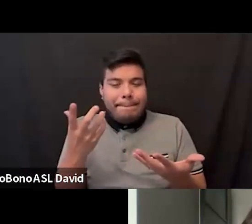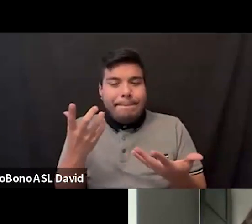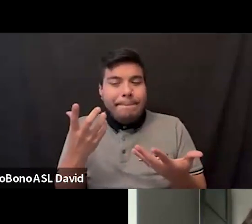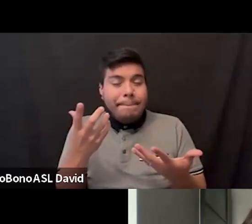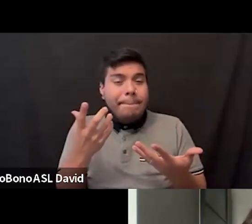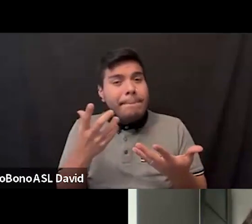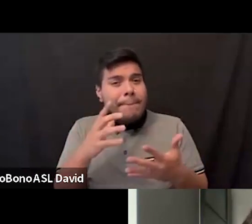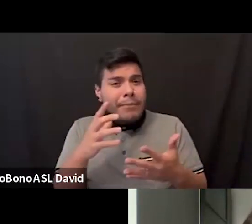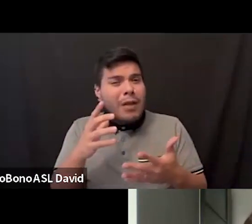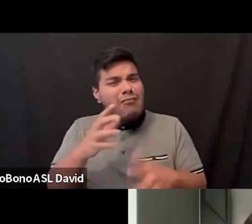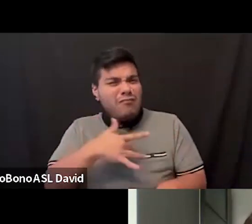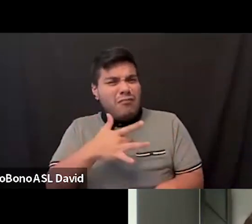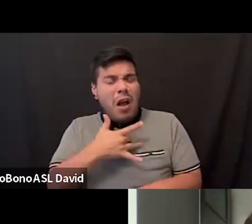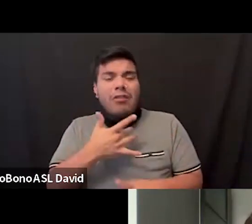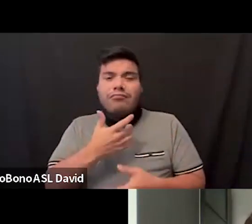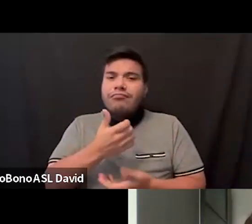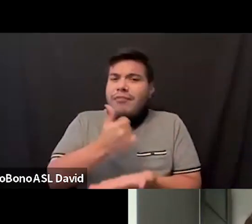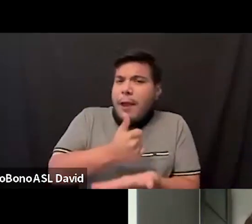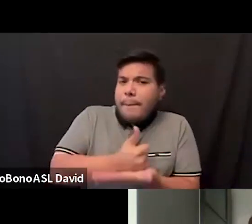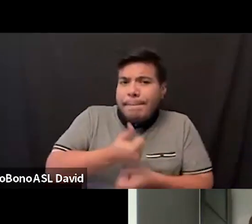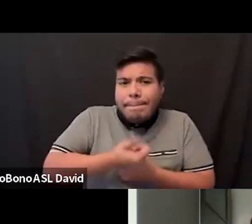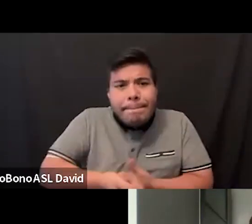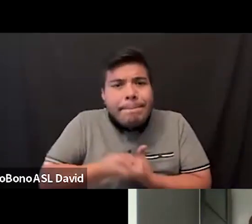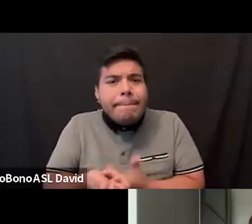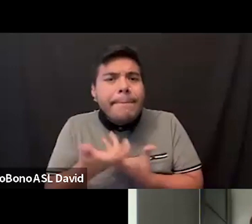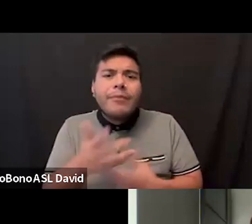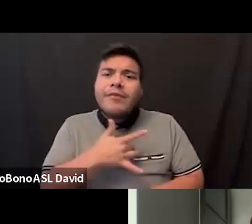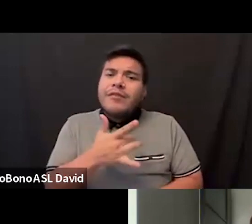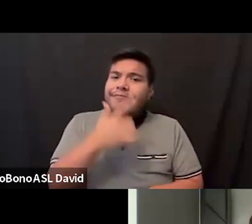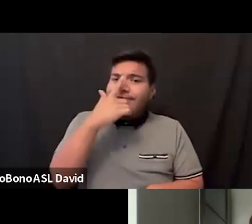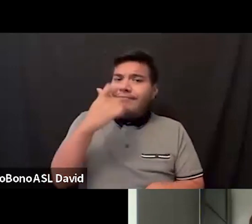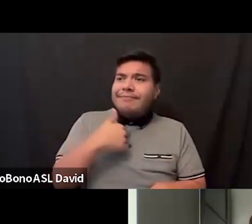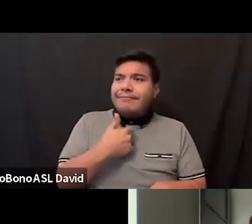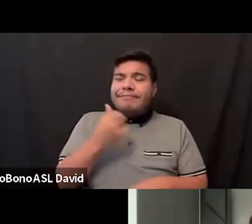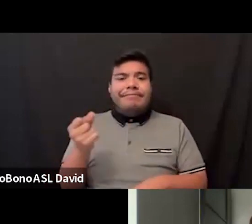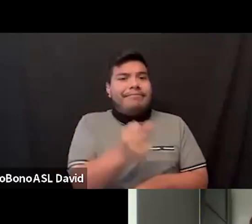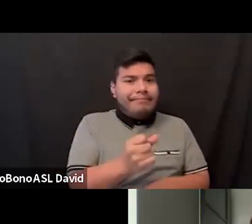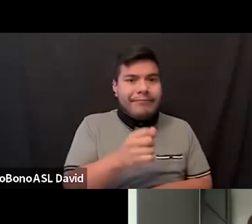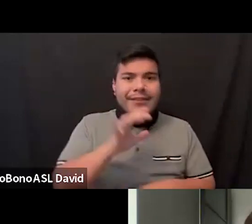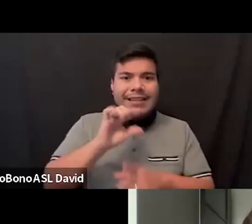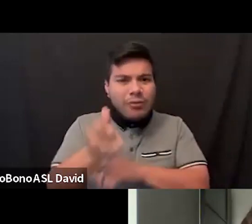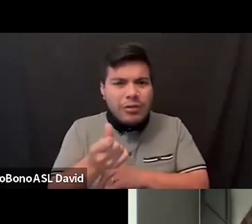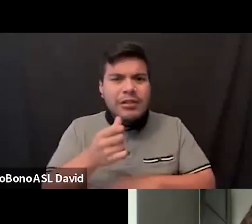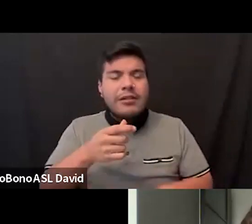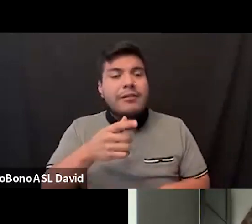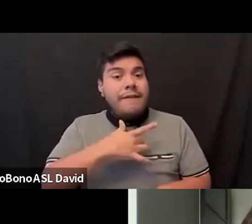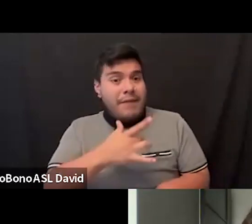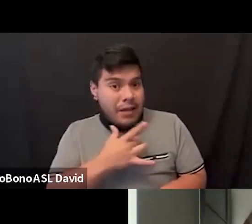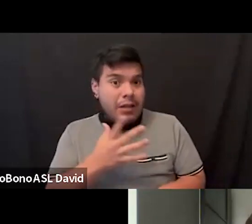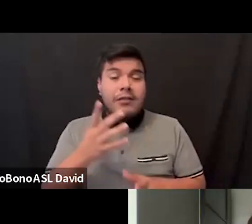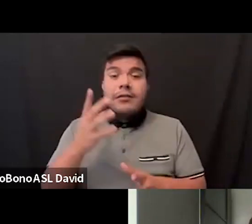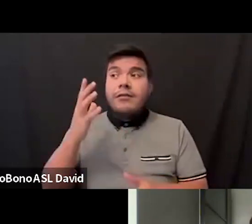also a kind of therapy to make those images, because I was putting myself in the situation of the feelings that I had in the